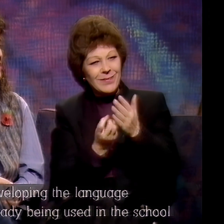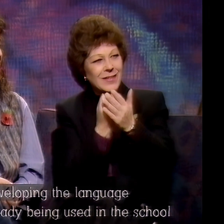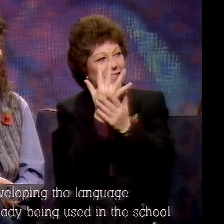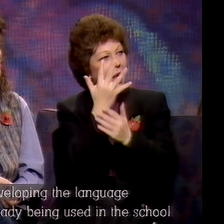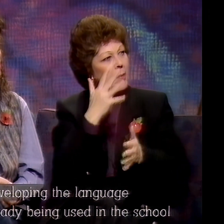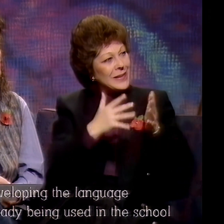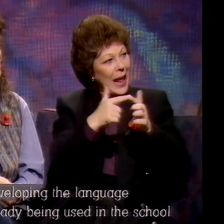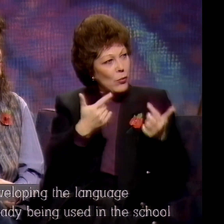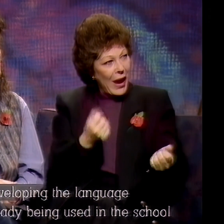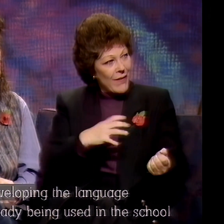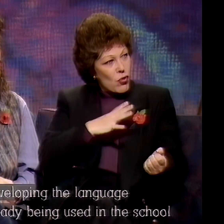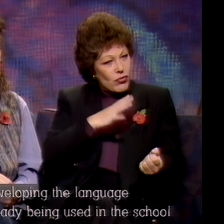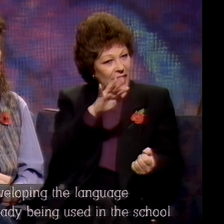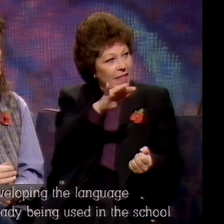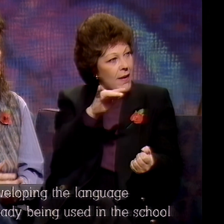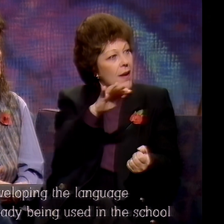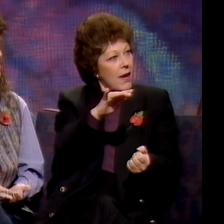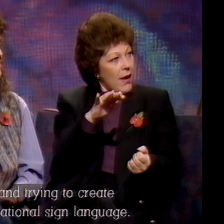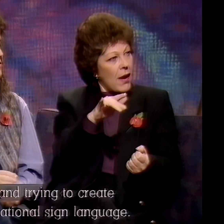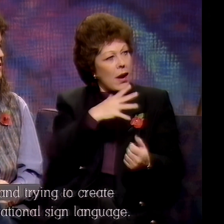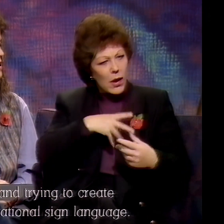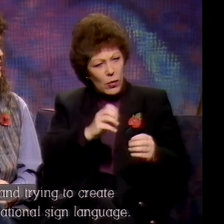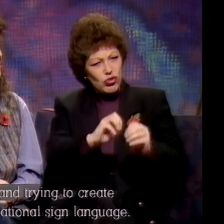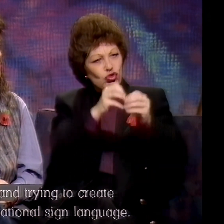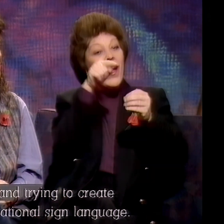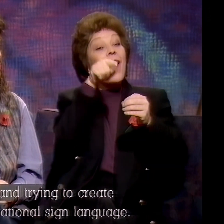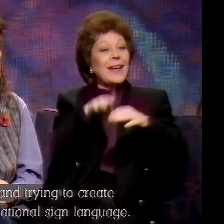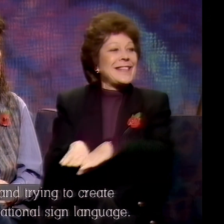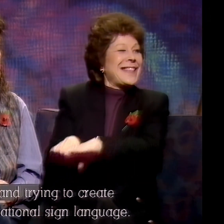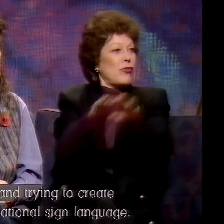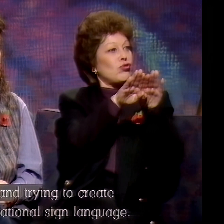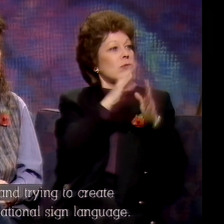and really trying to create it into a national sign language.